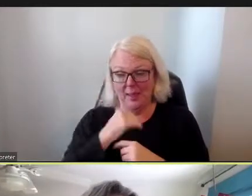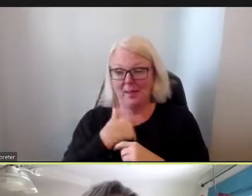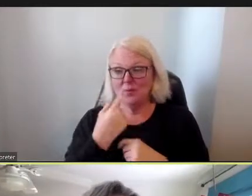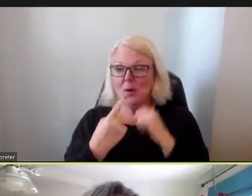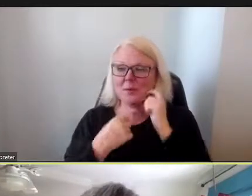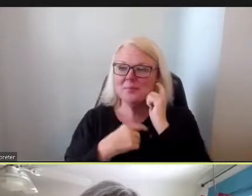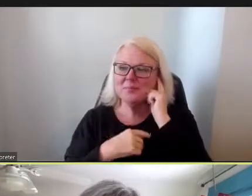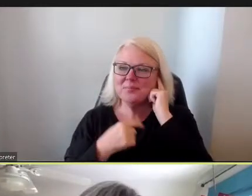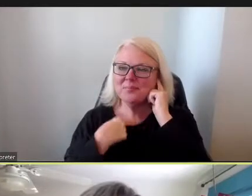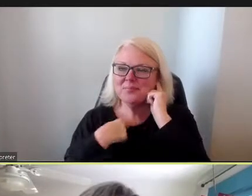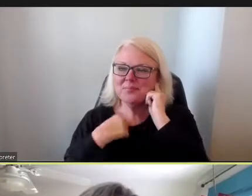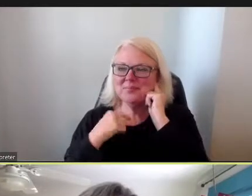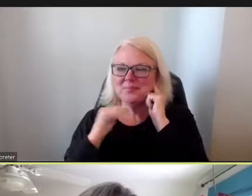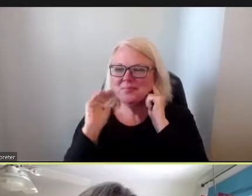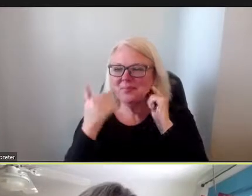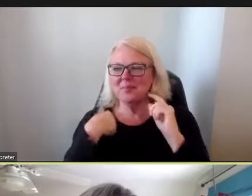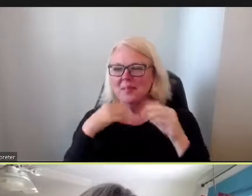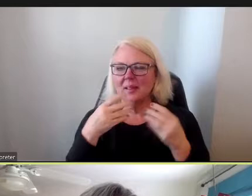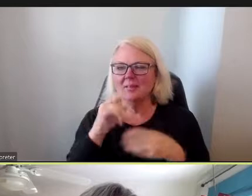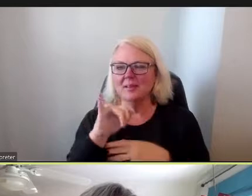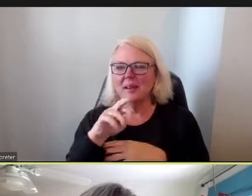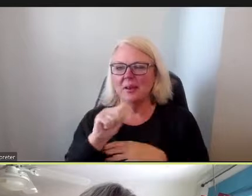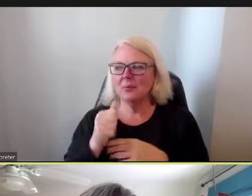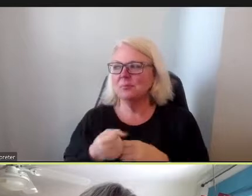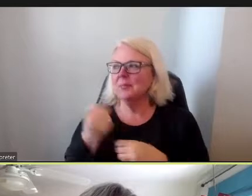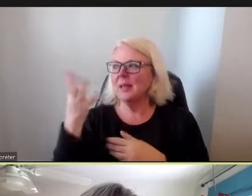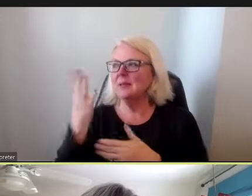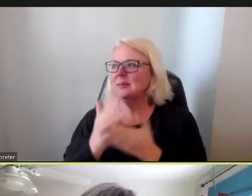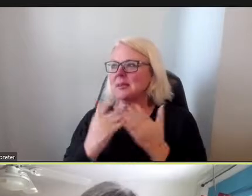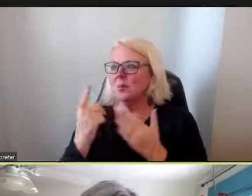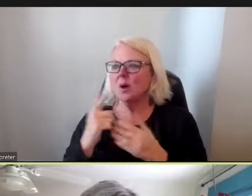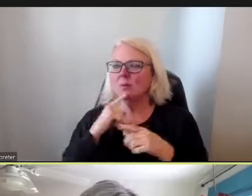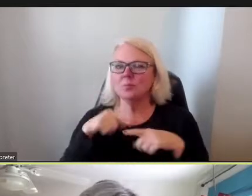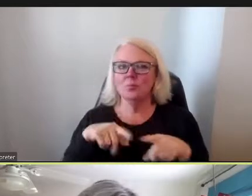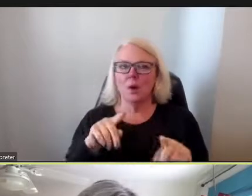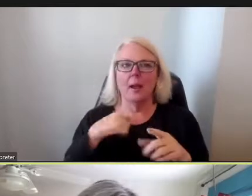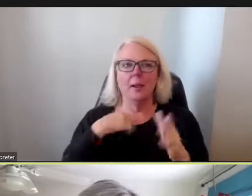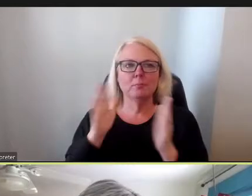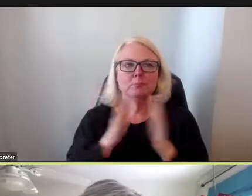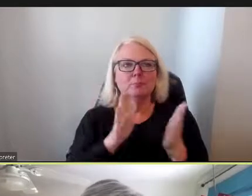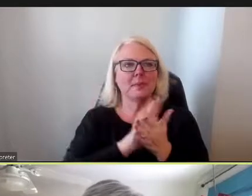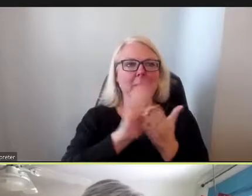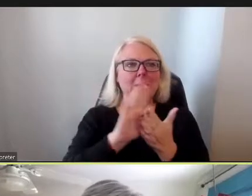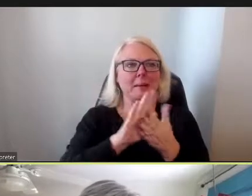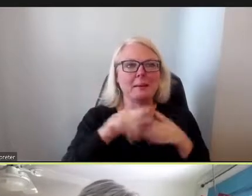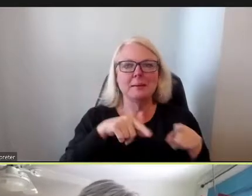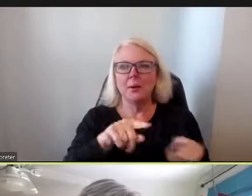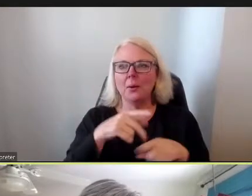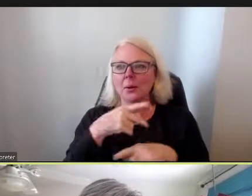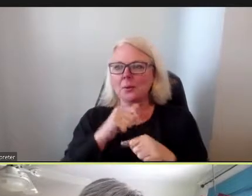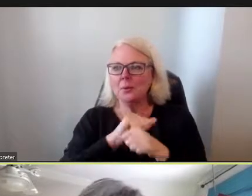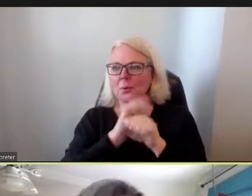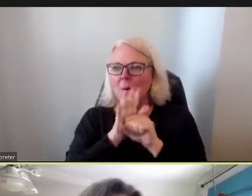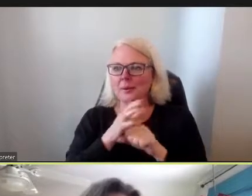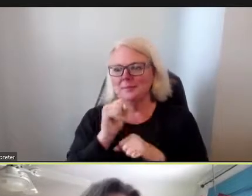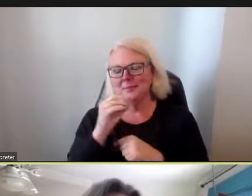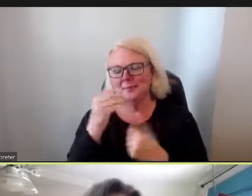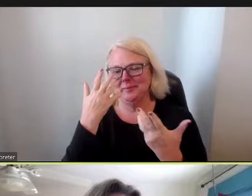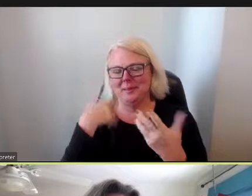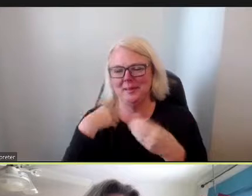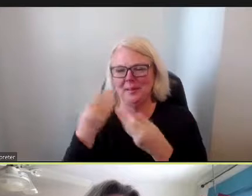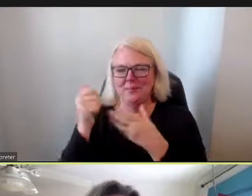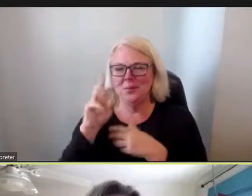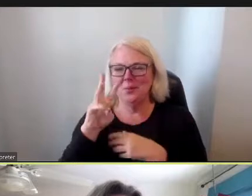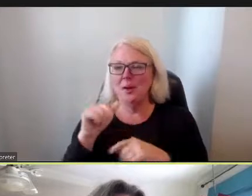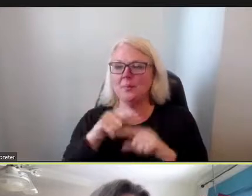I appear to have given the tiara away in a fit of pandemic organizing. So I wanted to show you a few of the